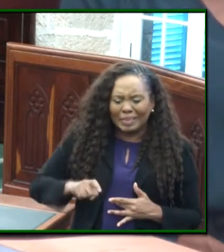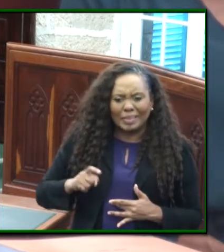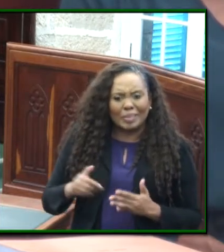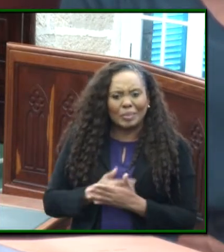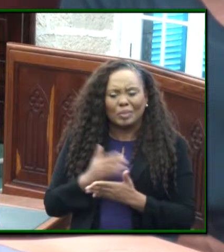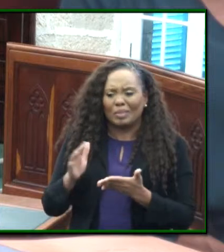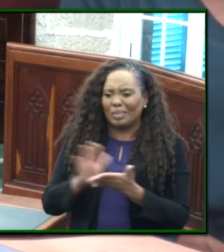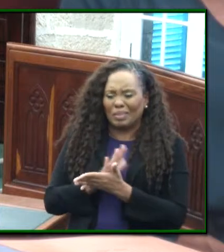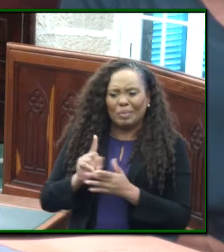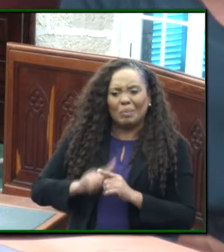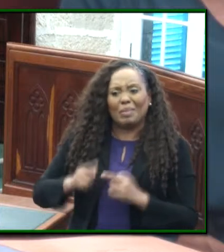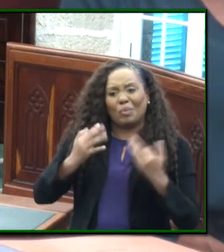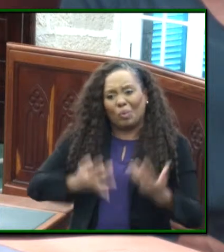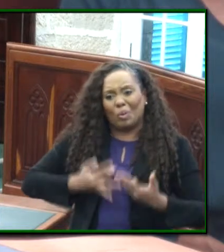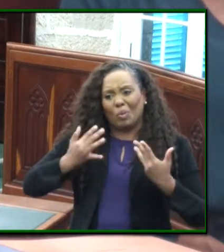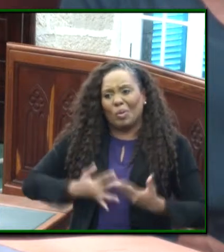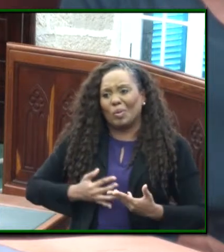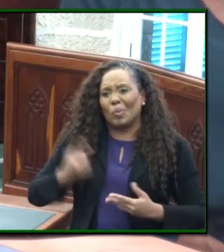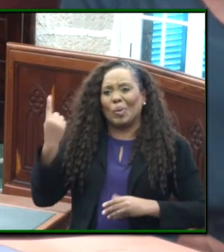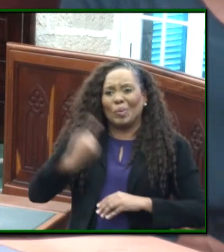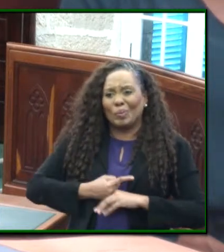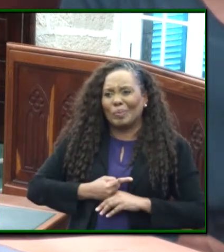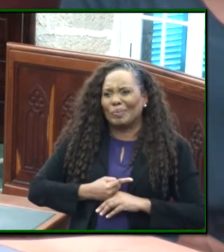is my intervention. As I said, sir,